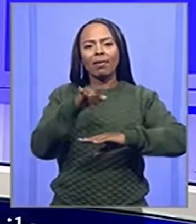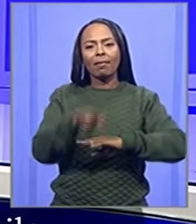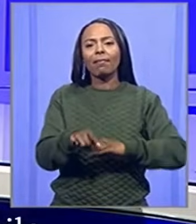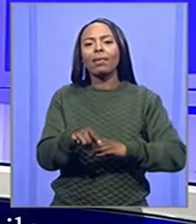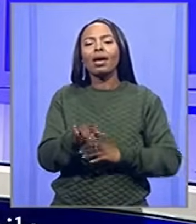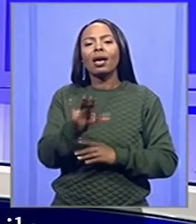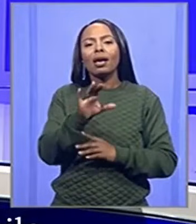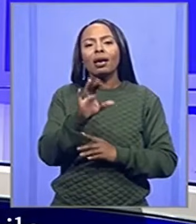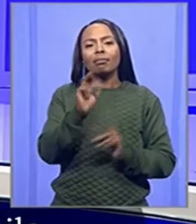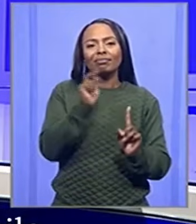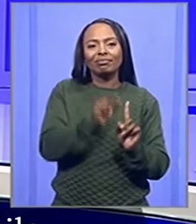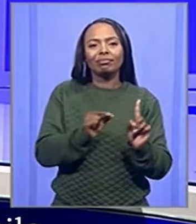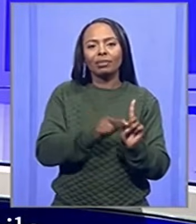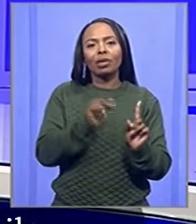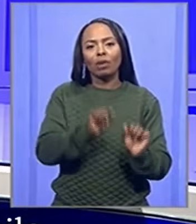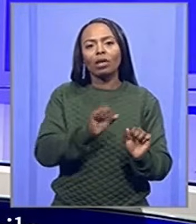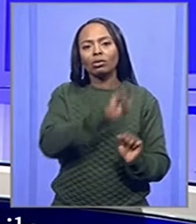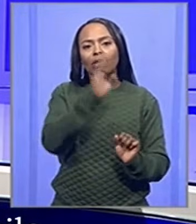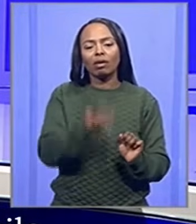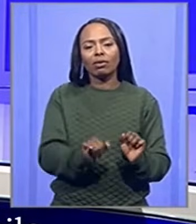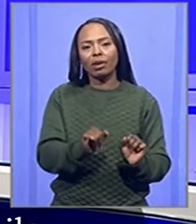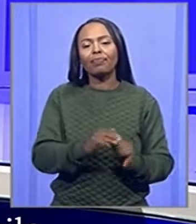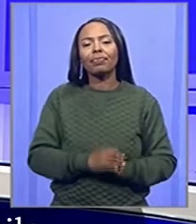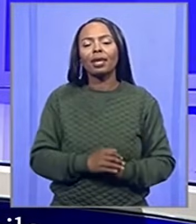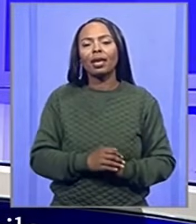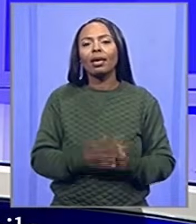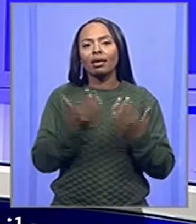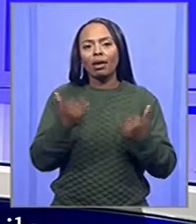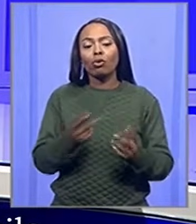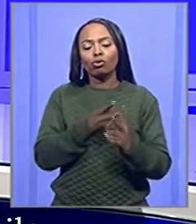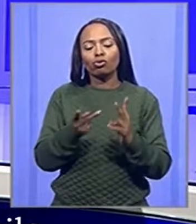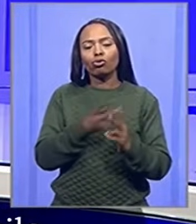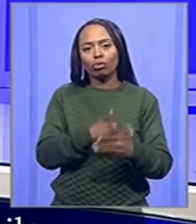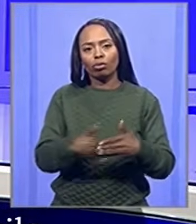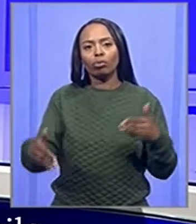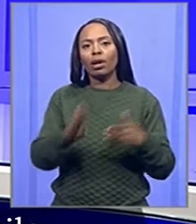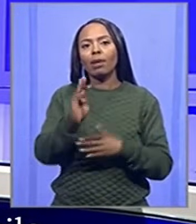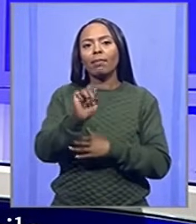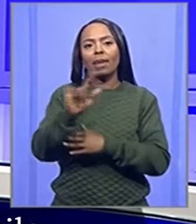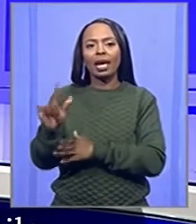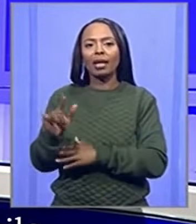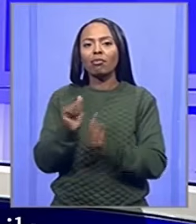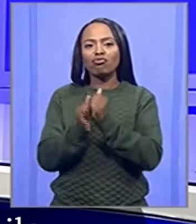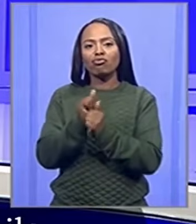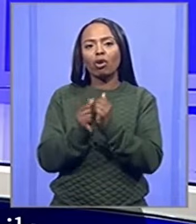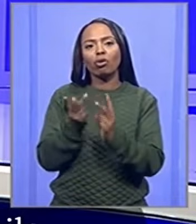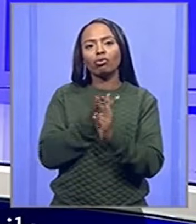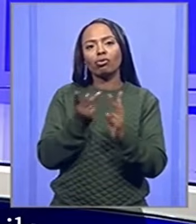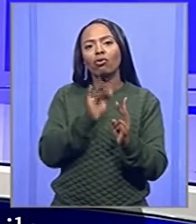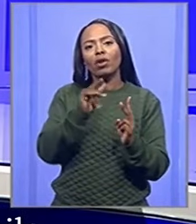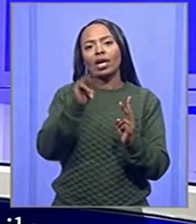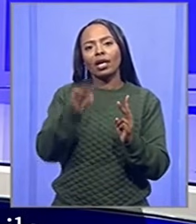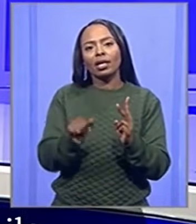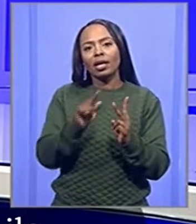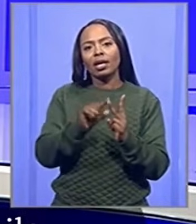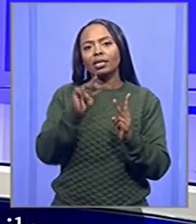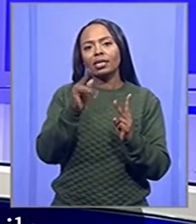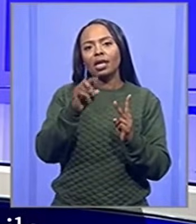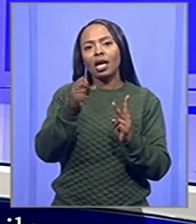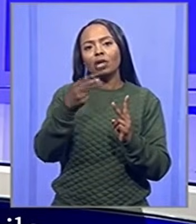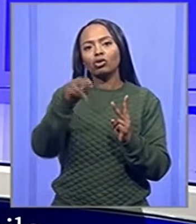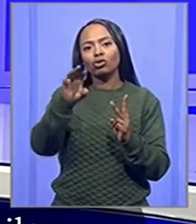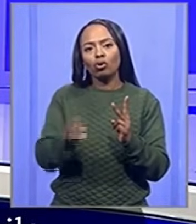Cyril Ramaphosa ya Phalaphala ba neetswe beili. Bana ba motho Floriana le Ndilinasho